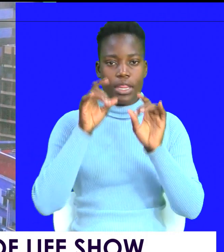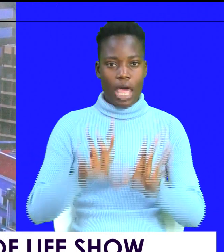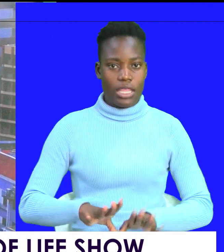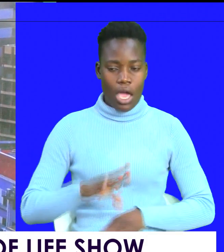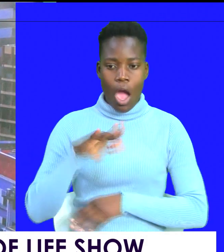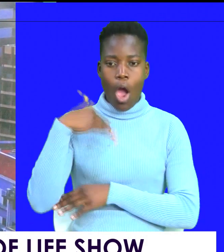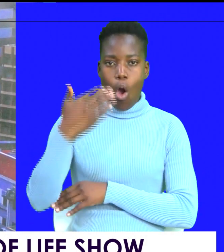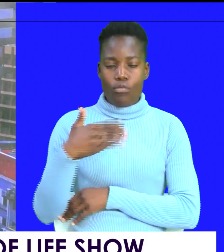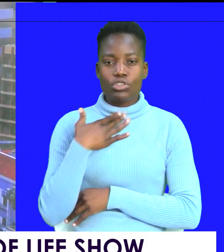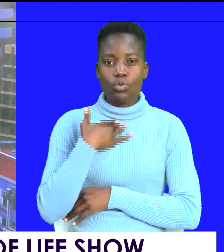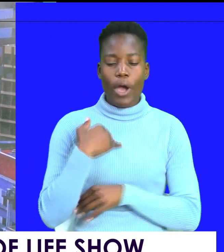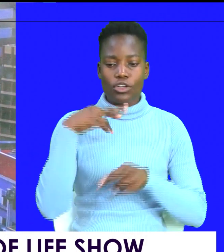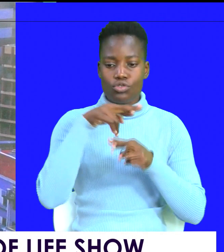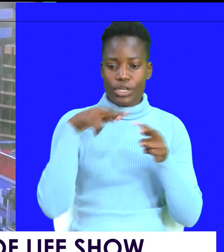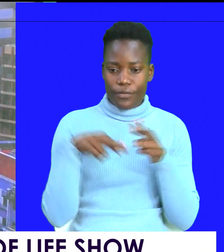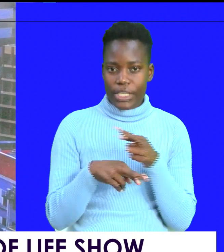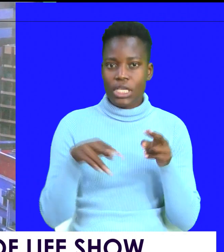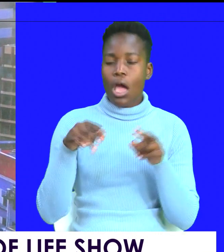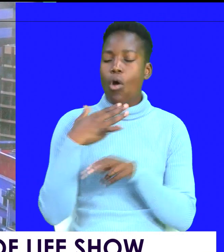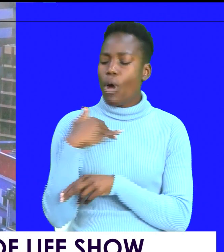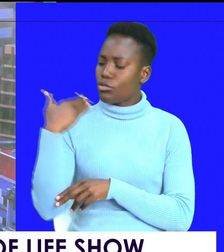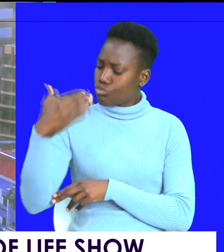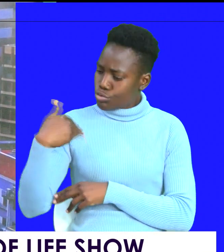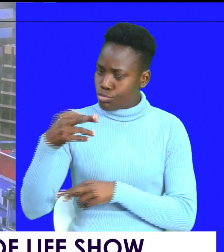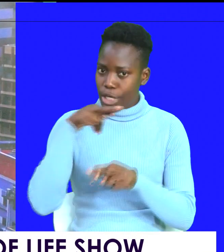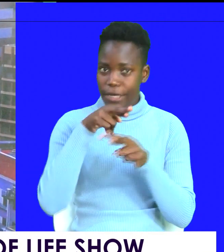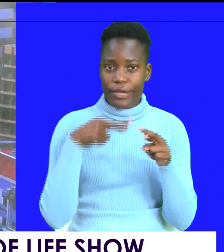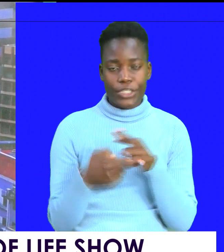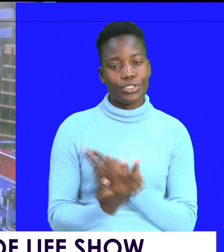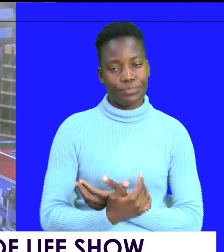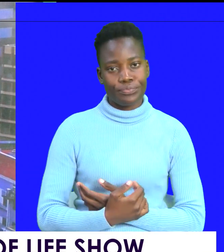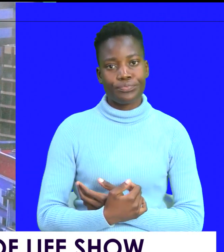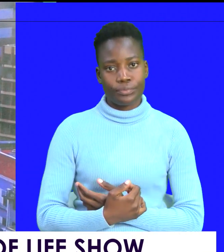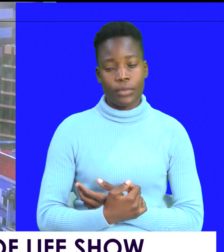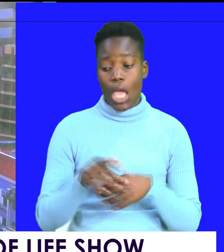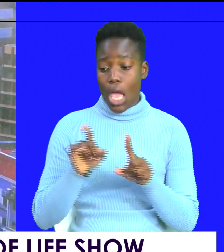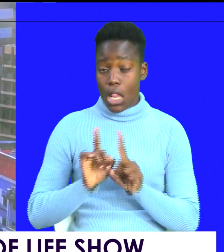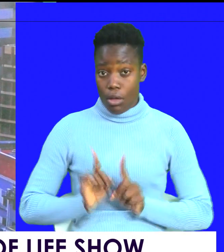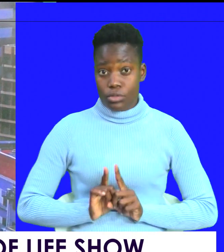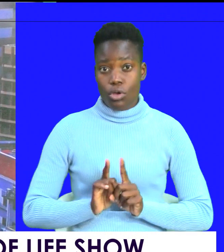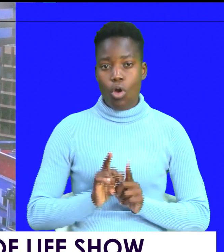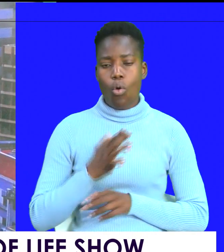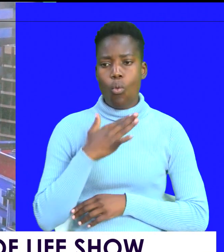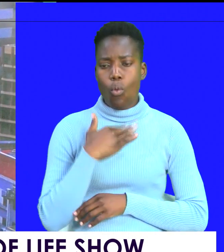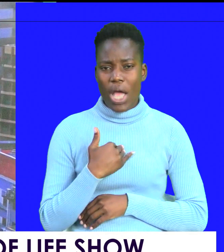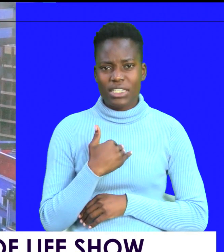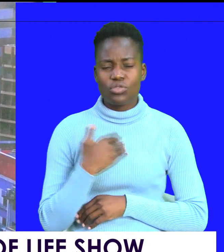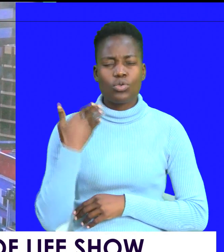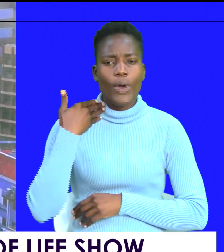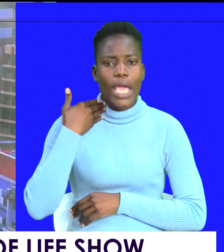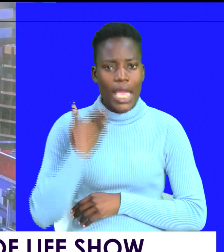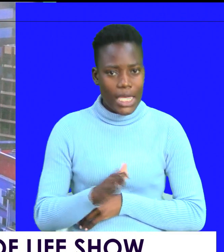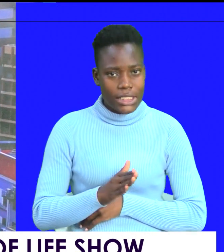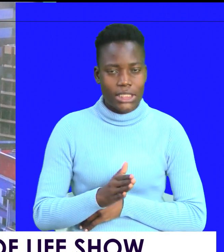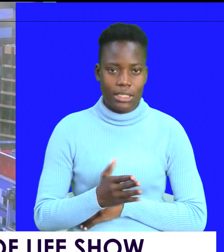always vengeful. We are always after revenge. We are always after malice. We are always